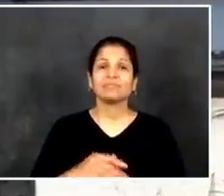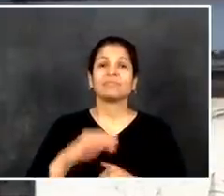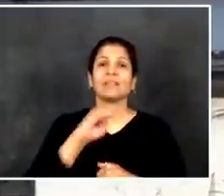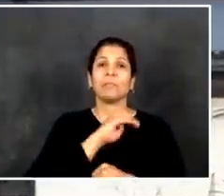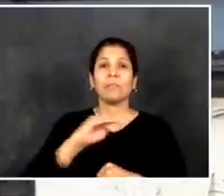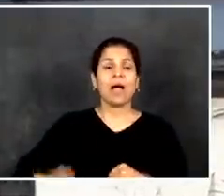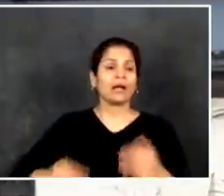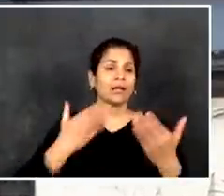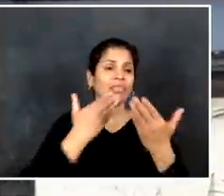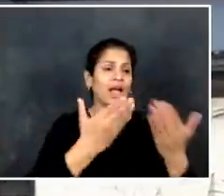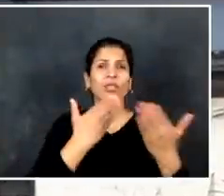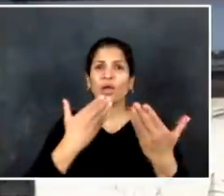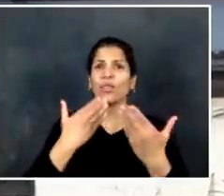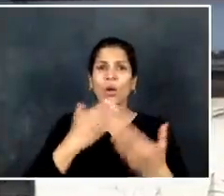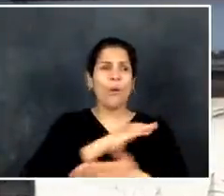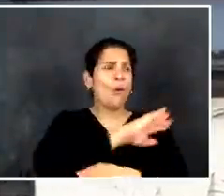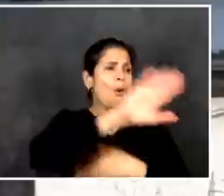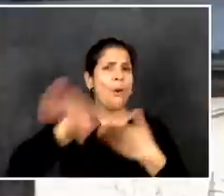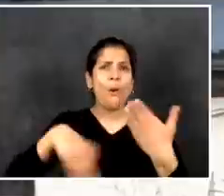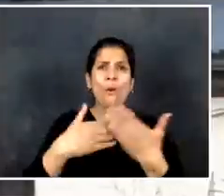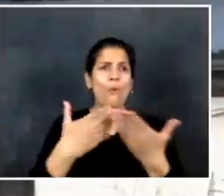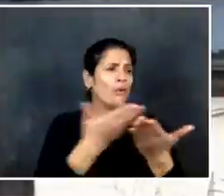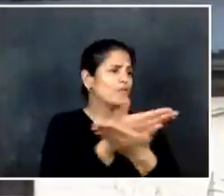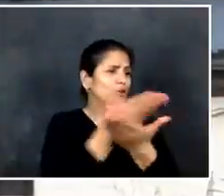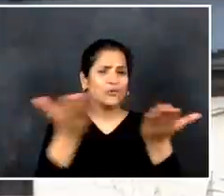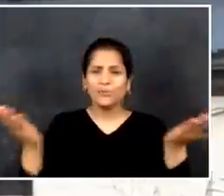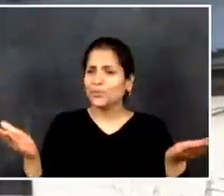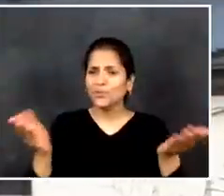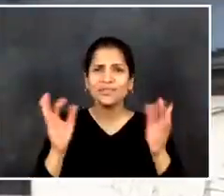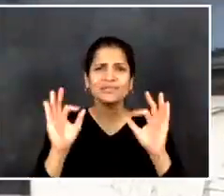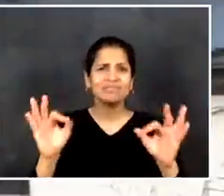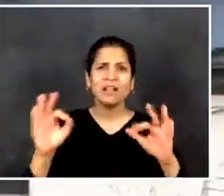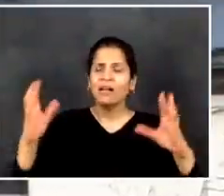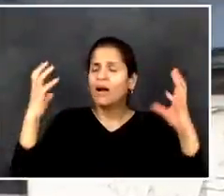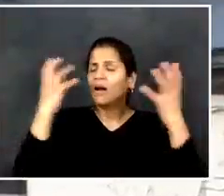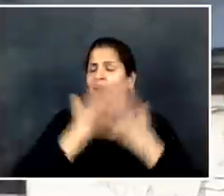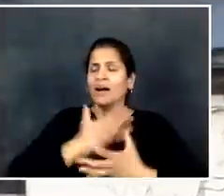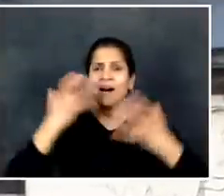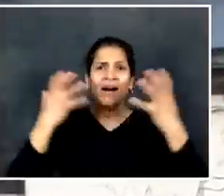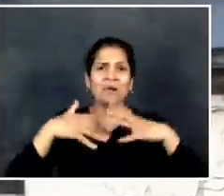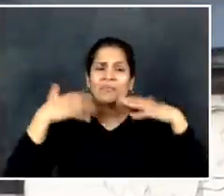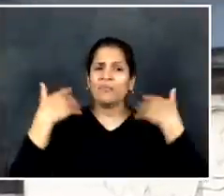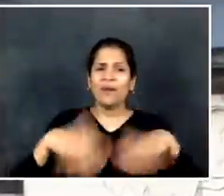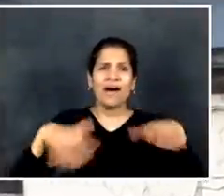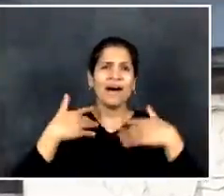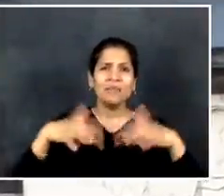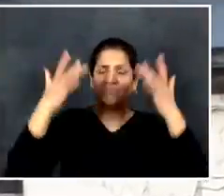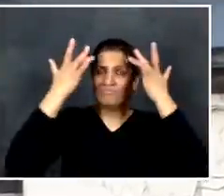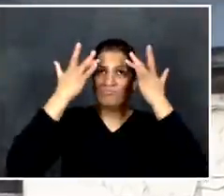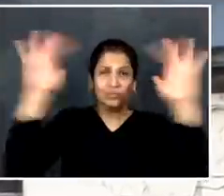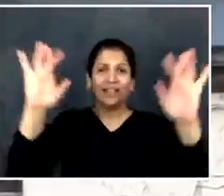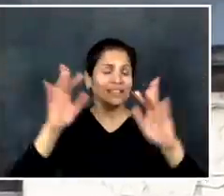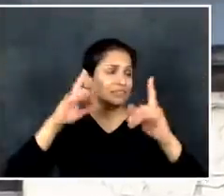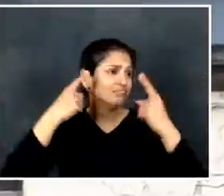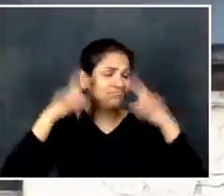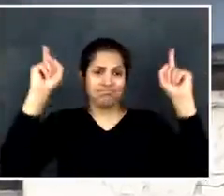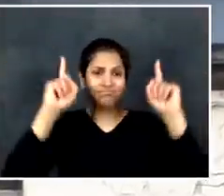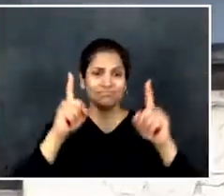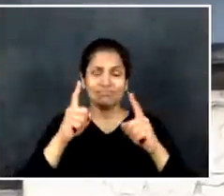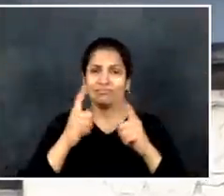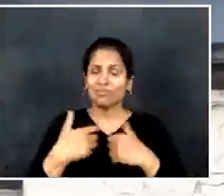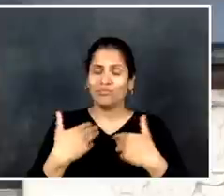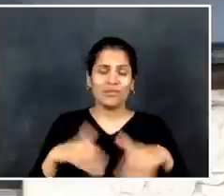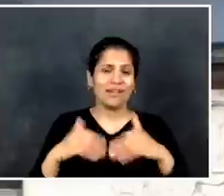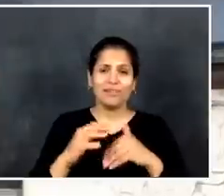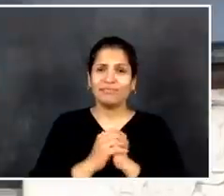Really an amazing achievement. And as we wrap up, just to say, this is New York City ingenuity at its